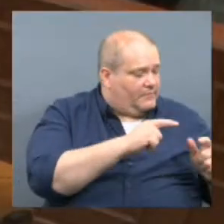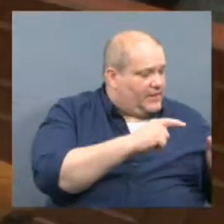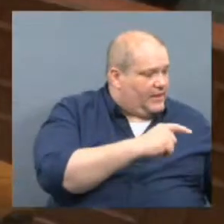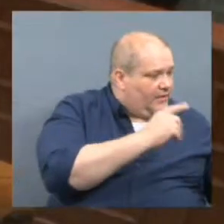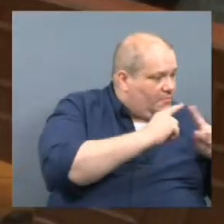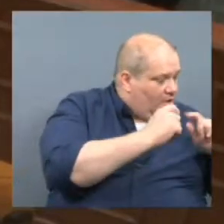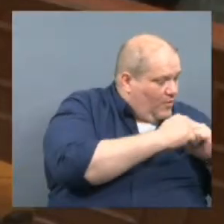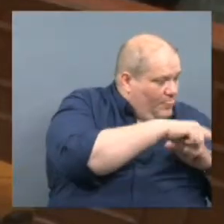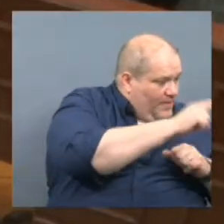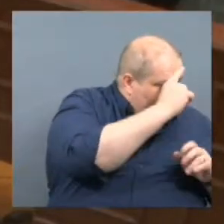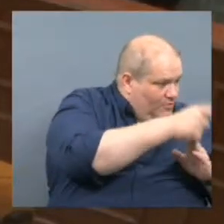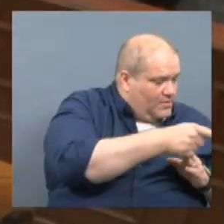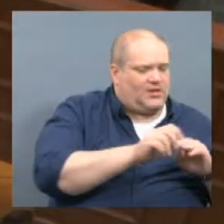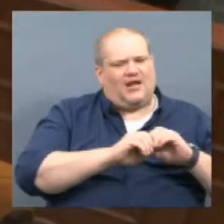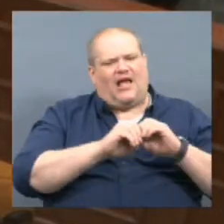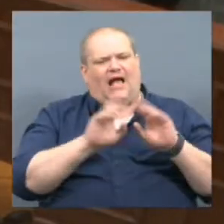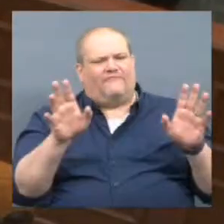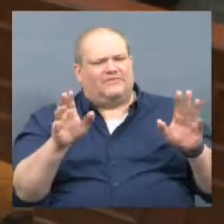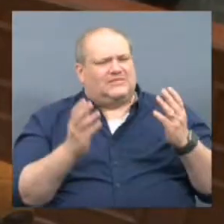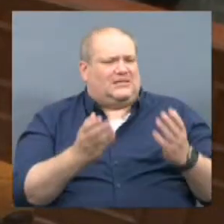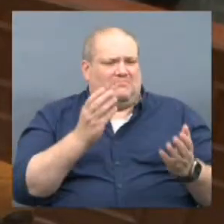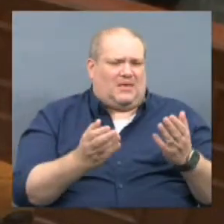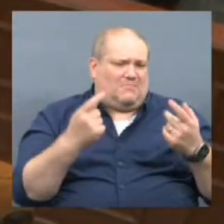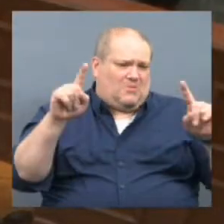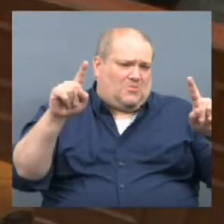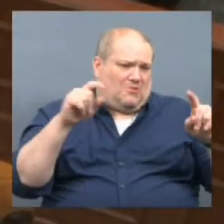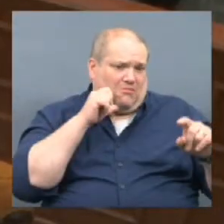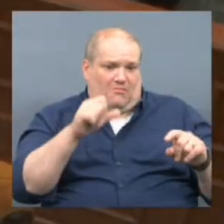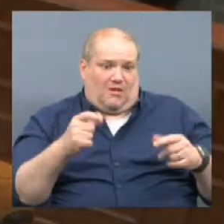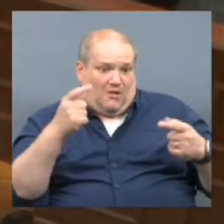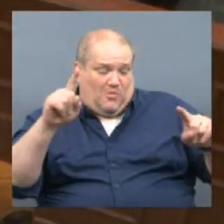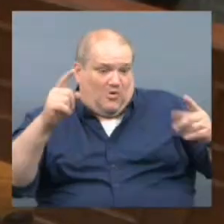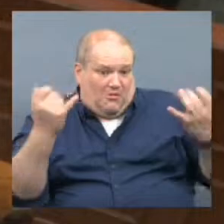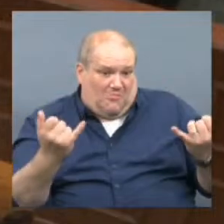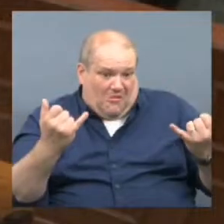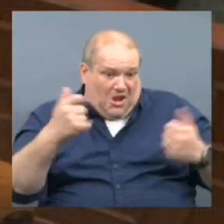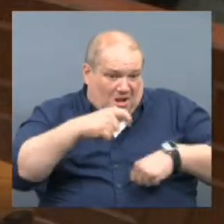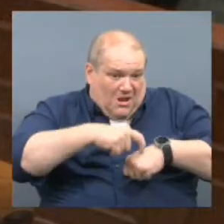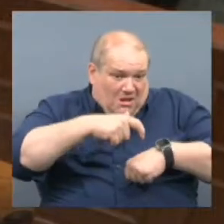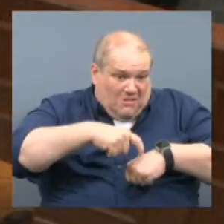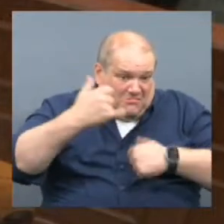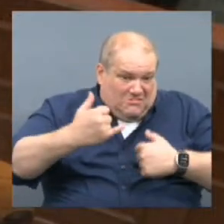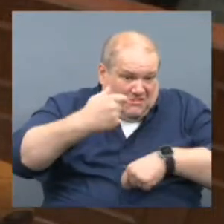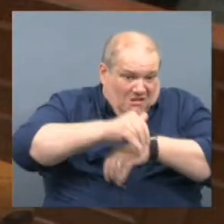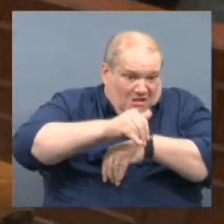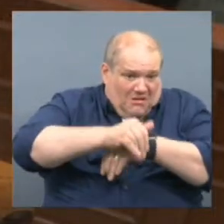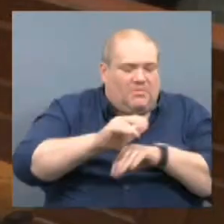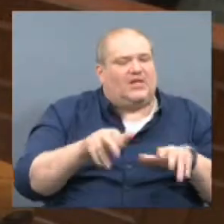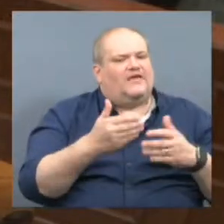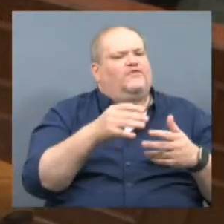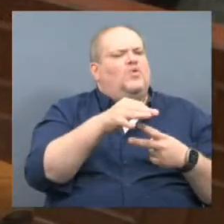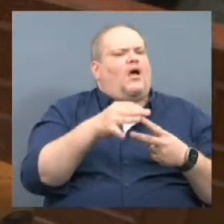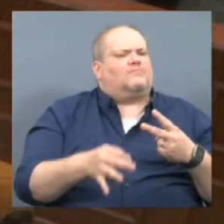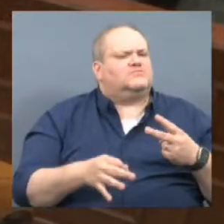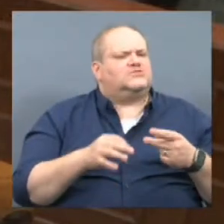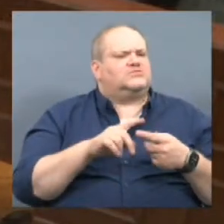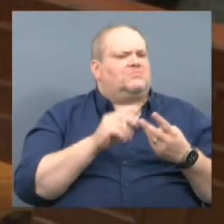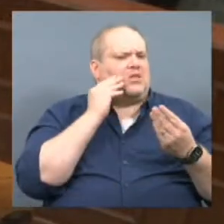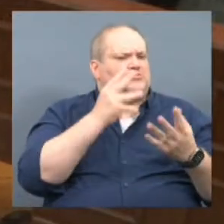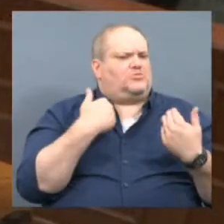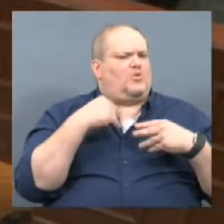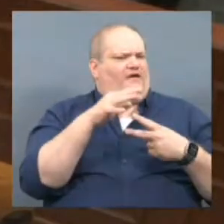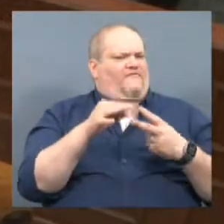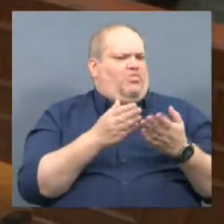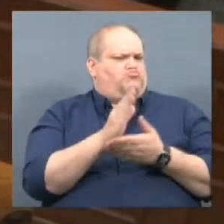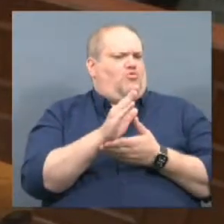for a minute. Obviously, that may or may not work at this particular time frame. We wanted to give you that option, let you know that you do